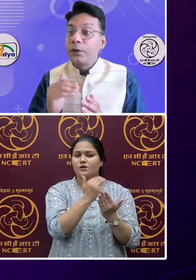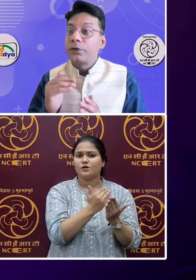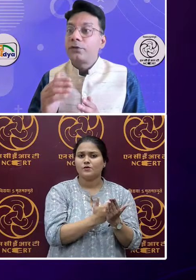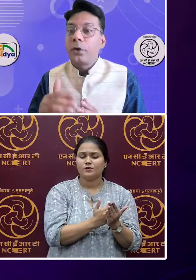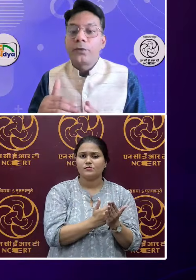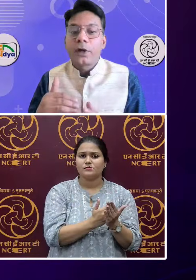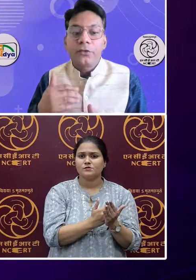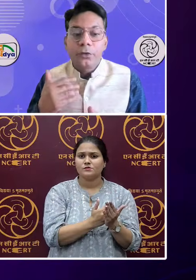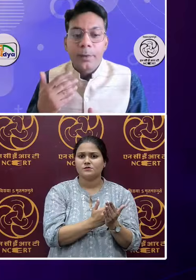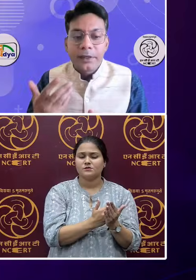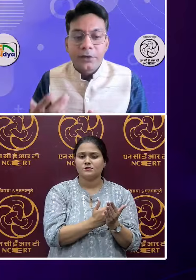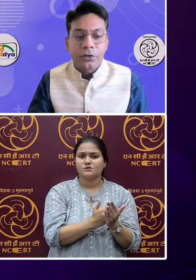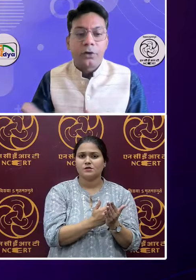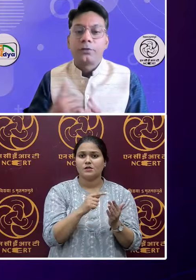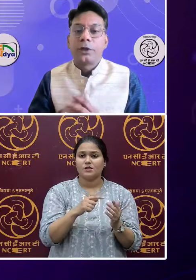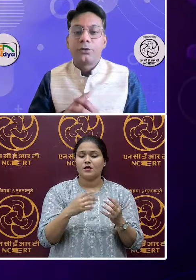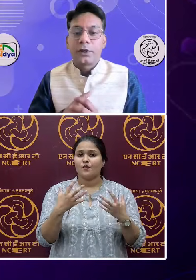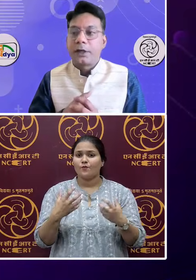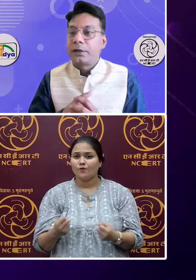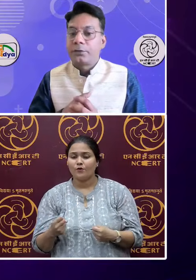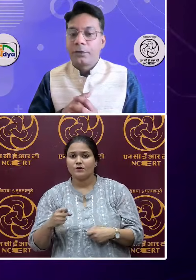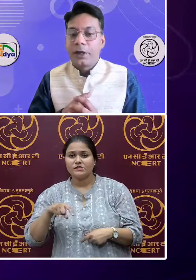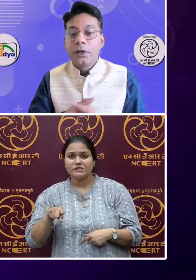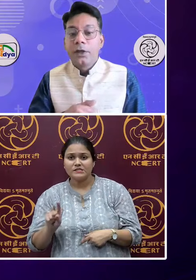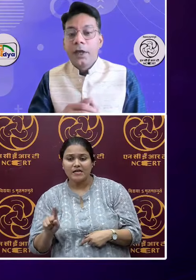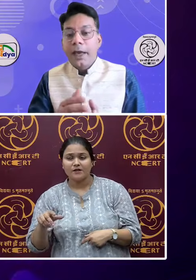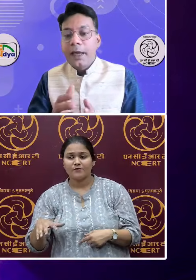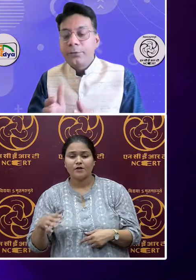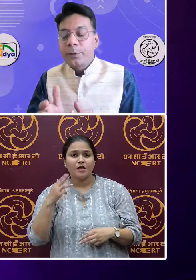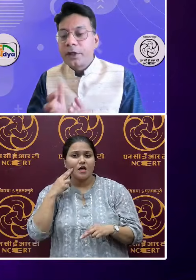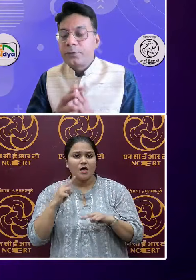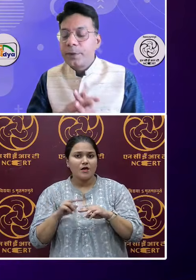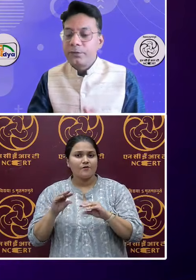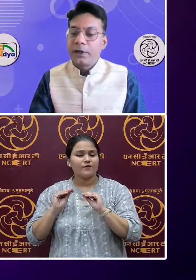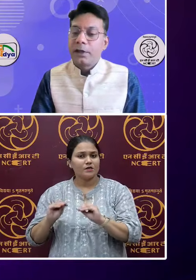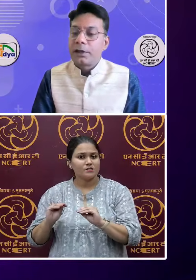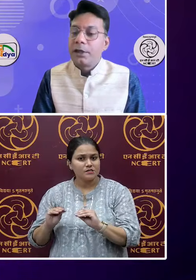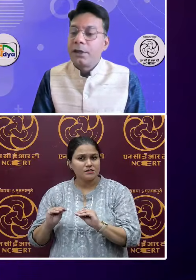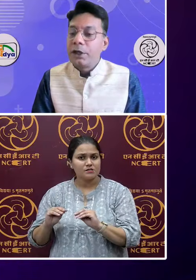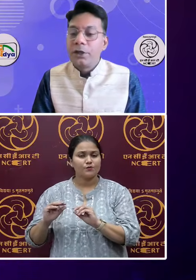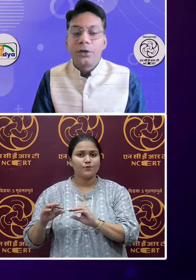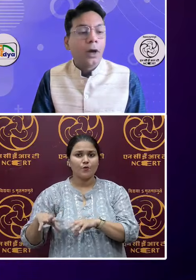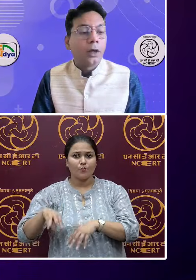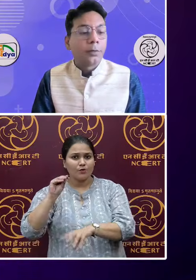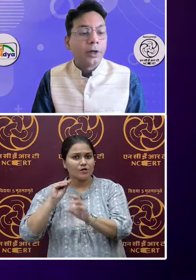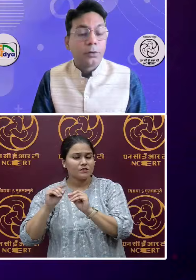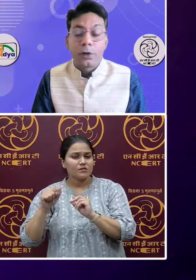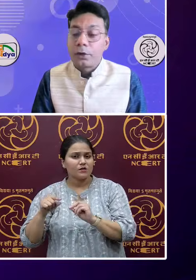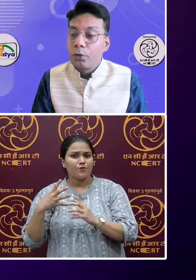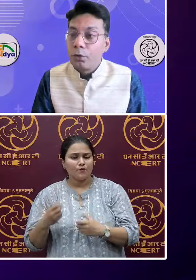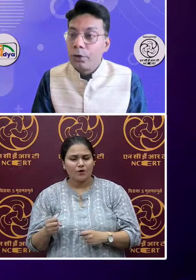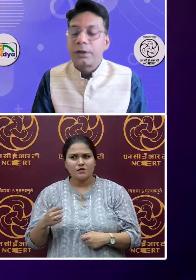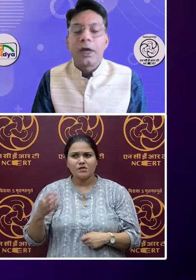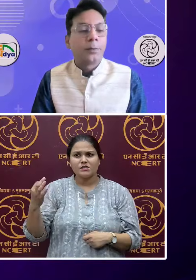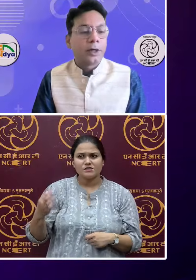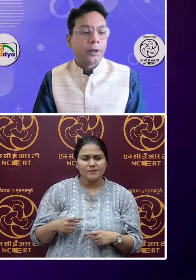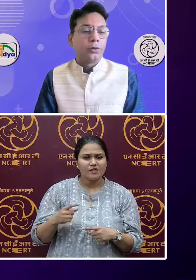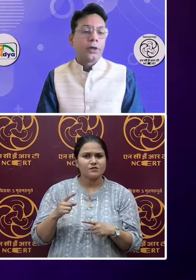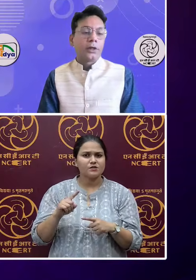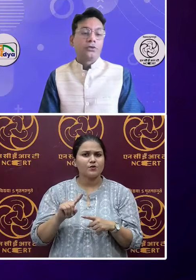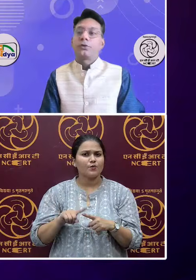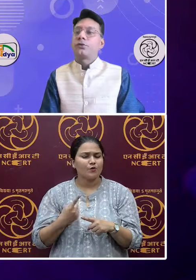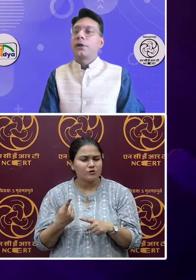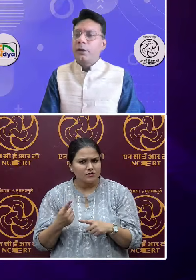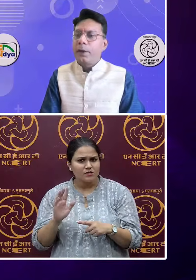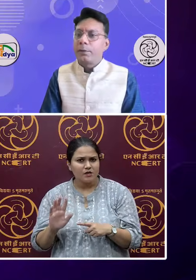have features of customization of the user interface as per the specific learning need or particular course or